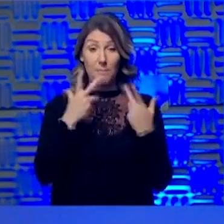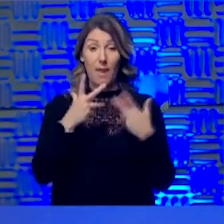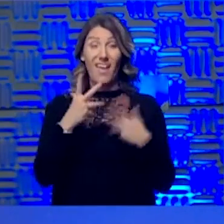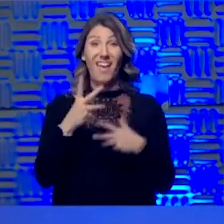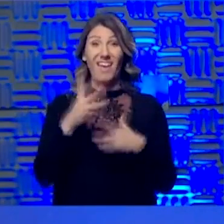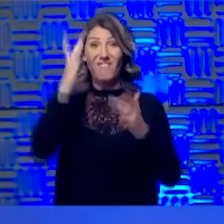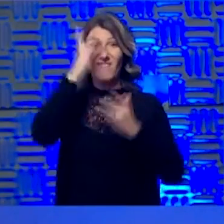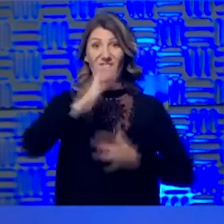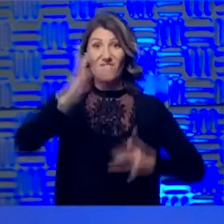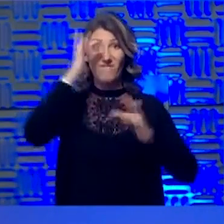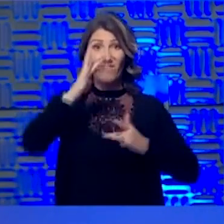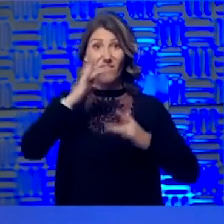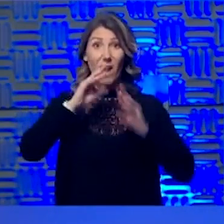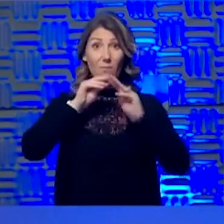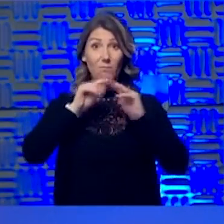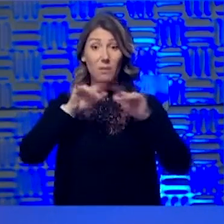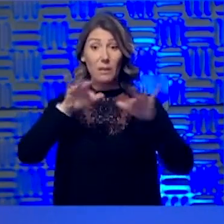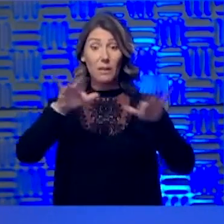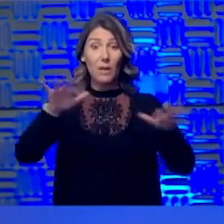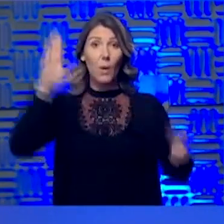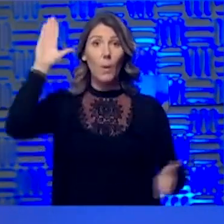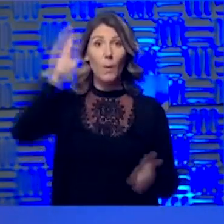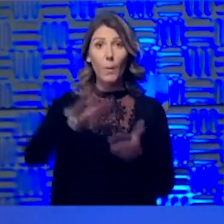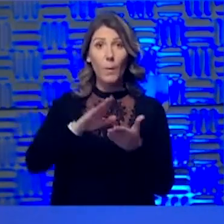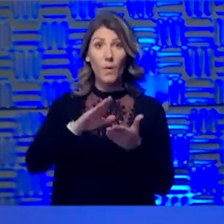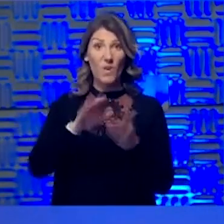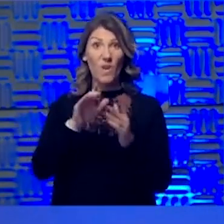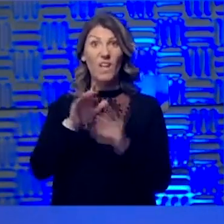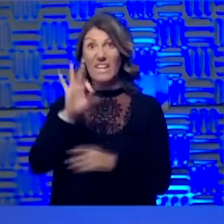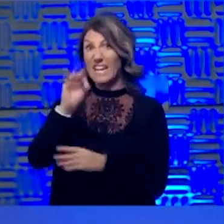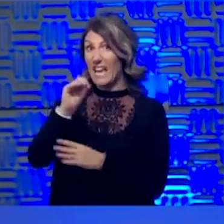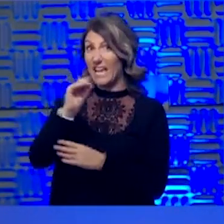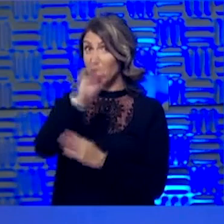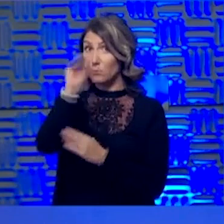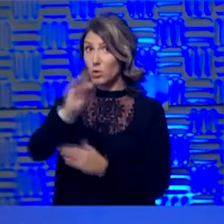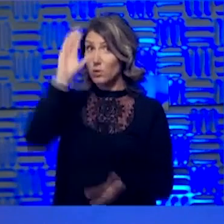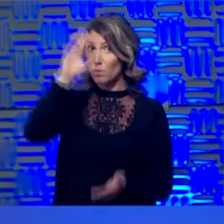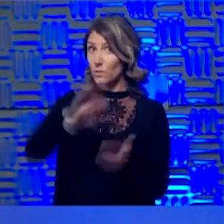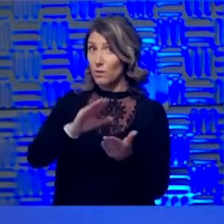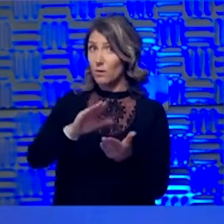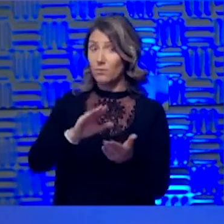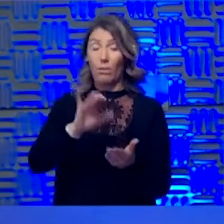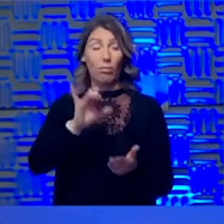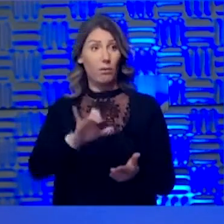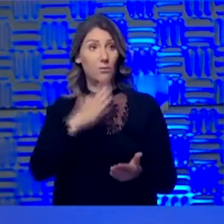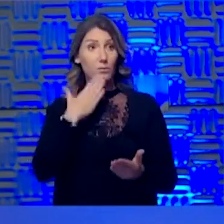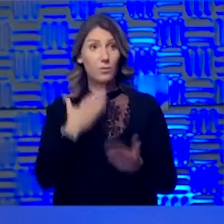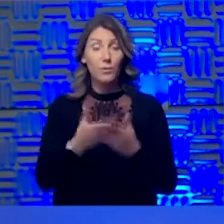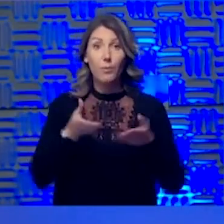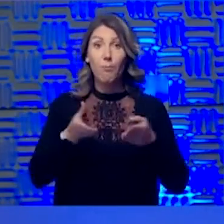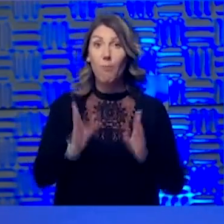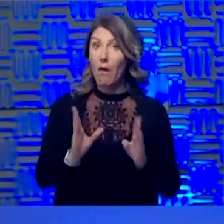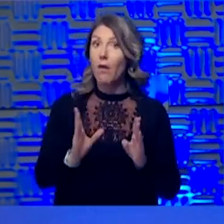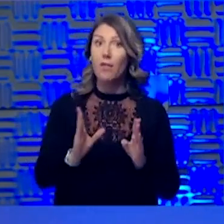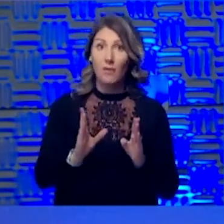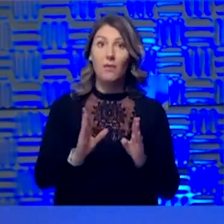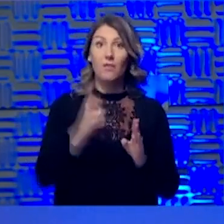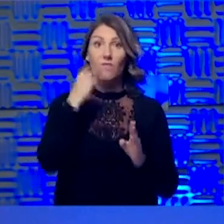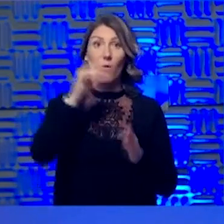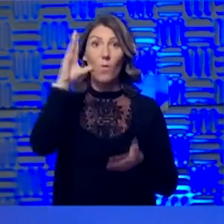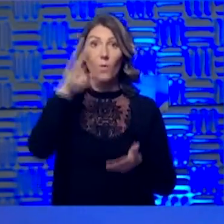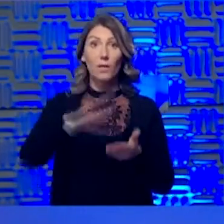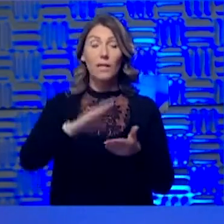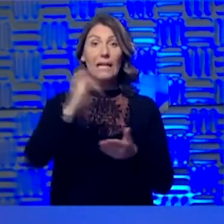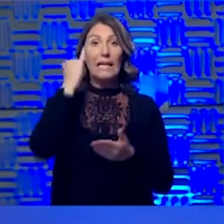by 90%. They are an extremely good method of reducing that. I think that if you're